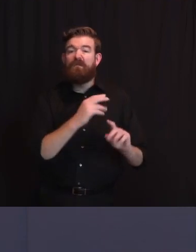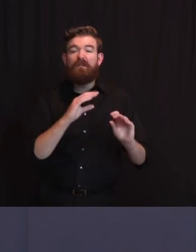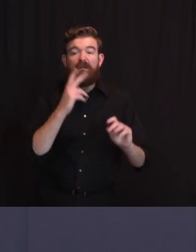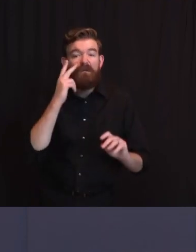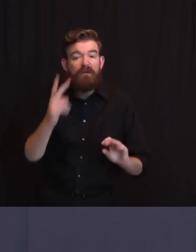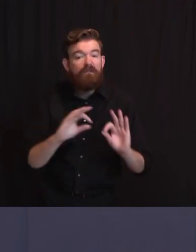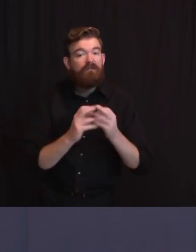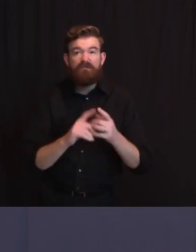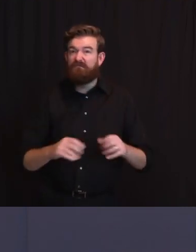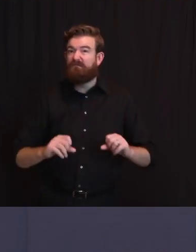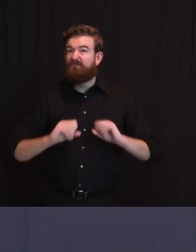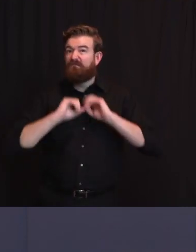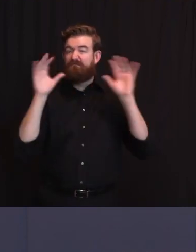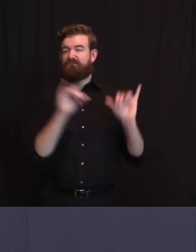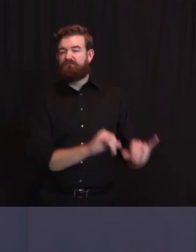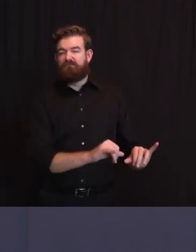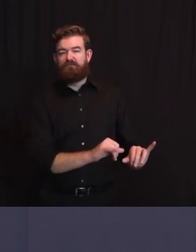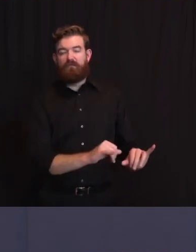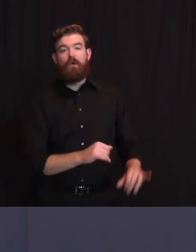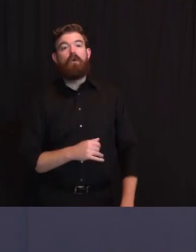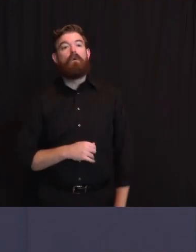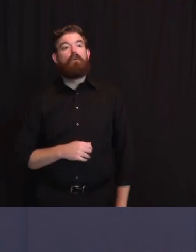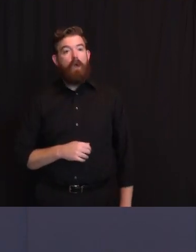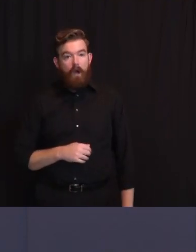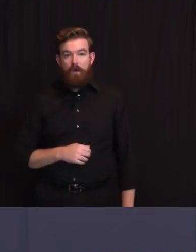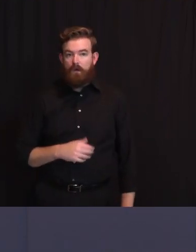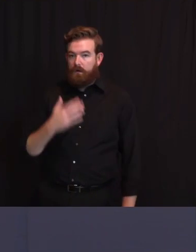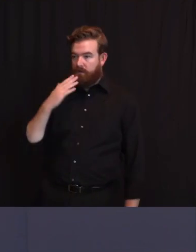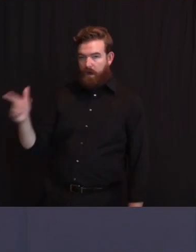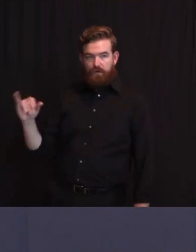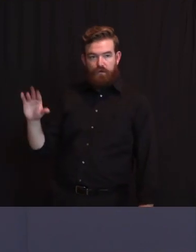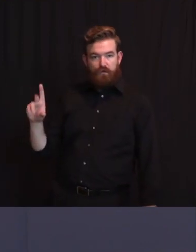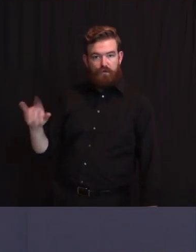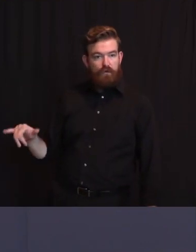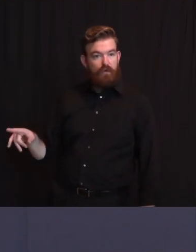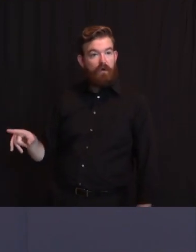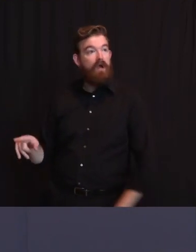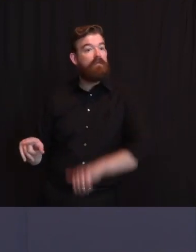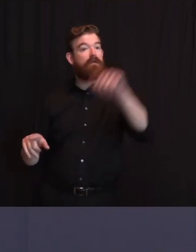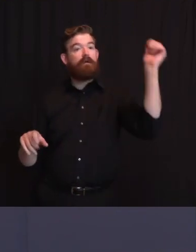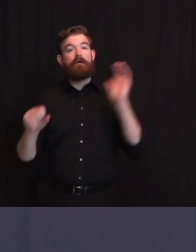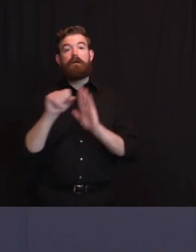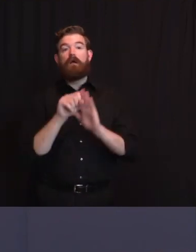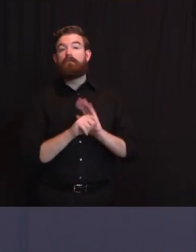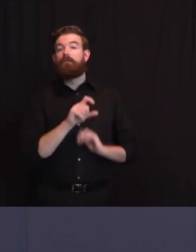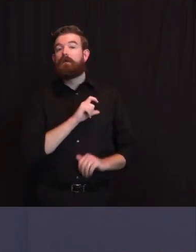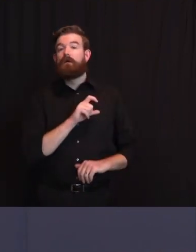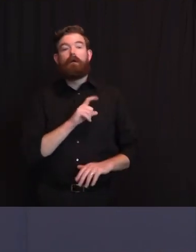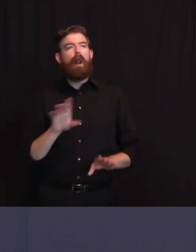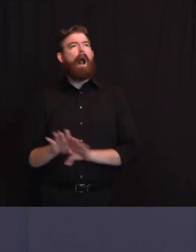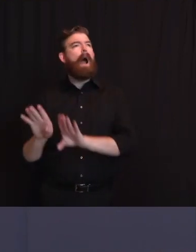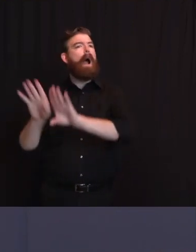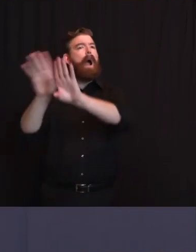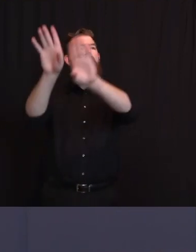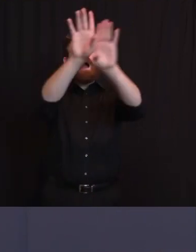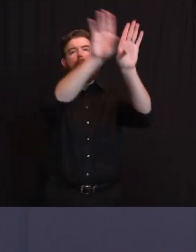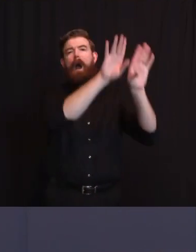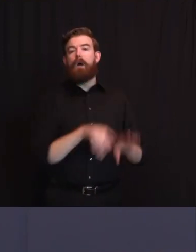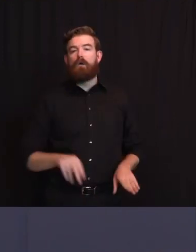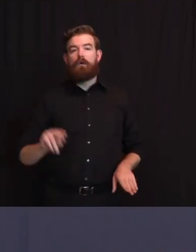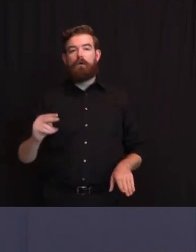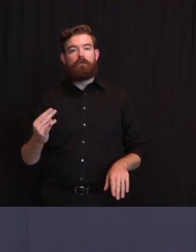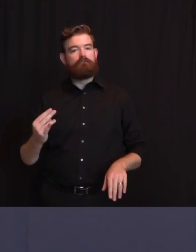because while, to the governor's point, academies were closing down around the country, 165 new troopers took their